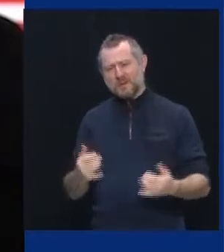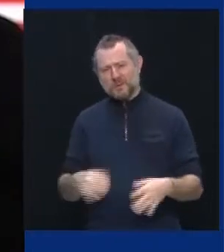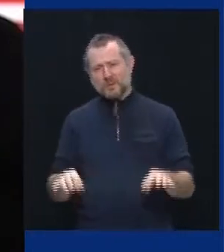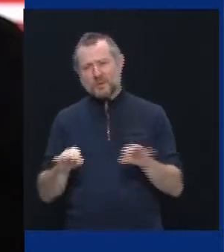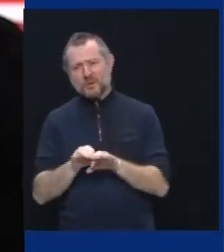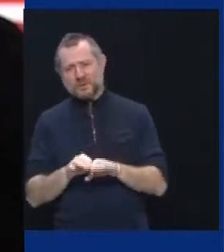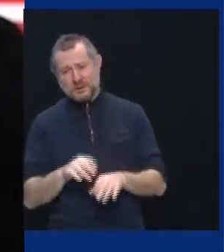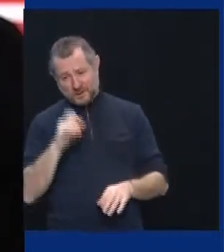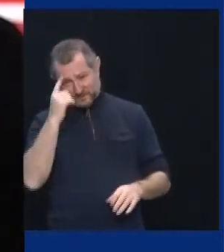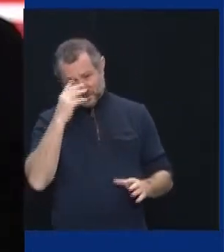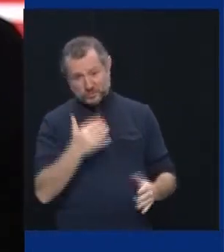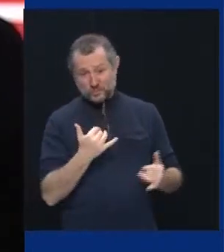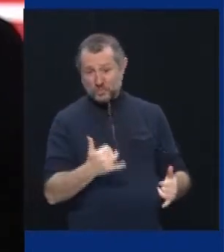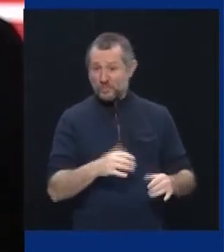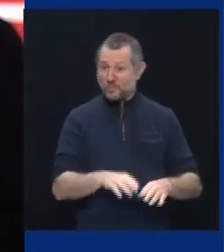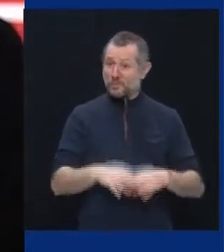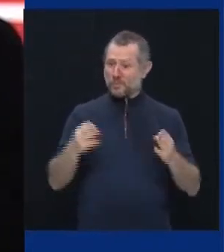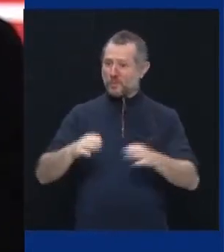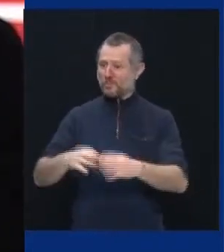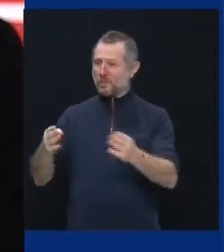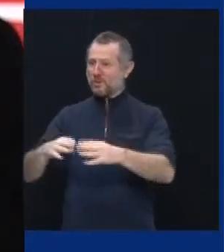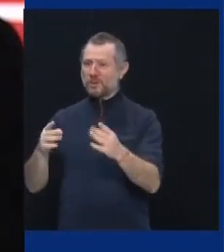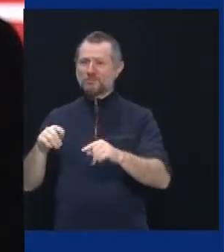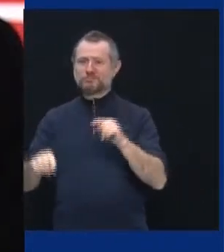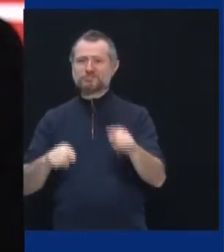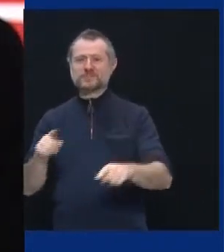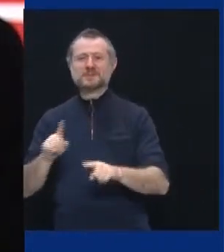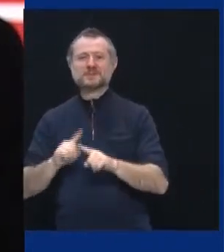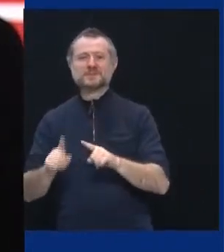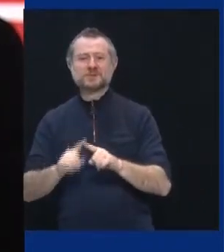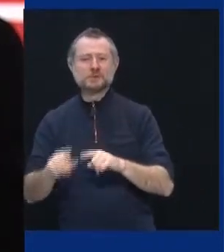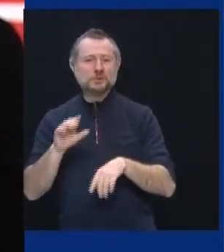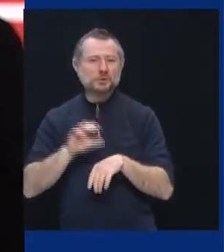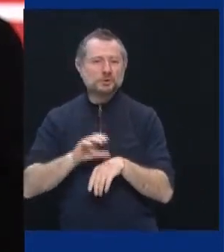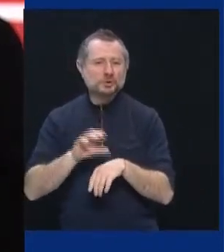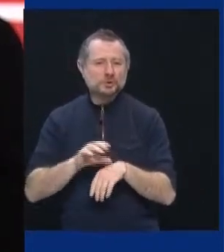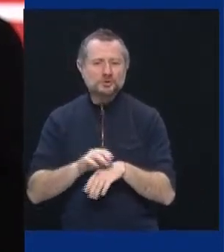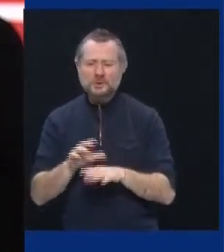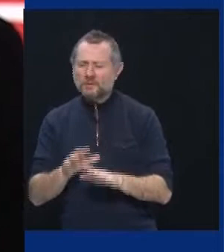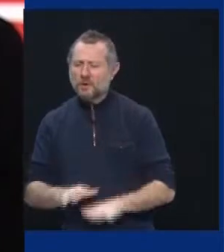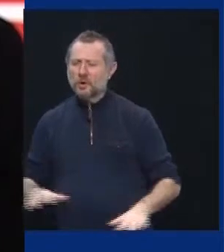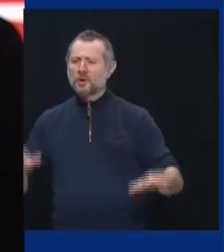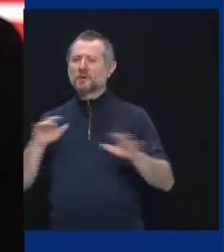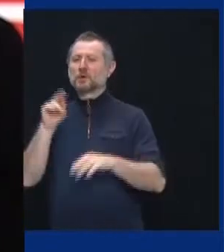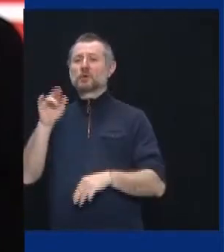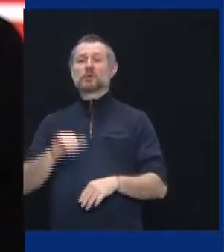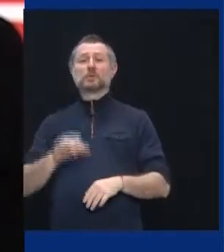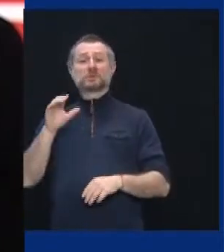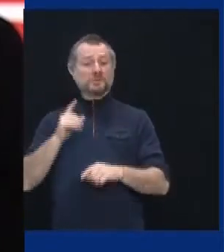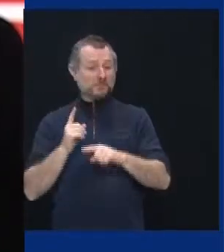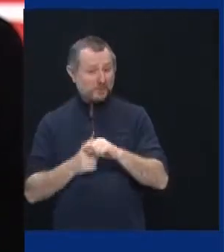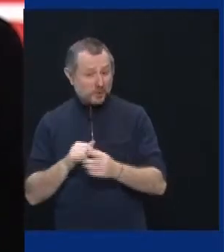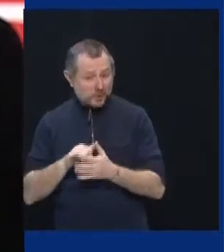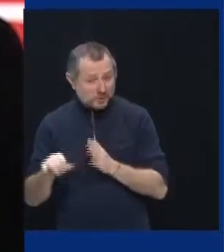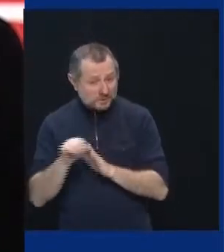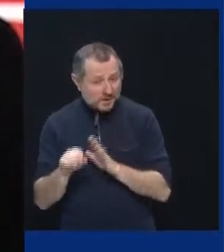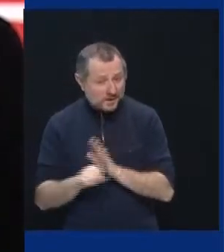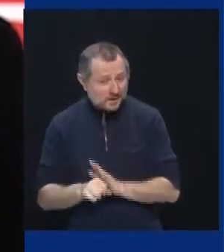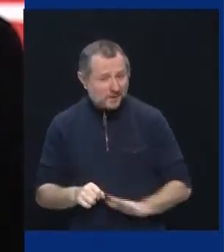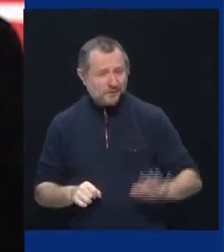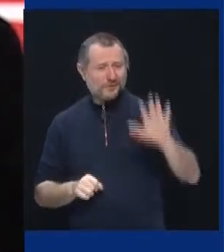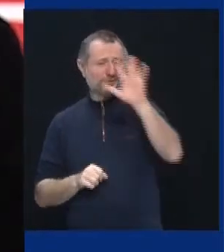opening these vaccine sites at churches across the city and across the state. We're making